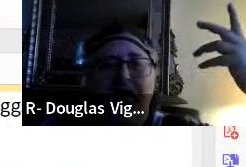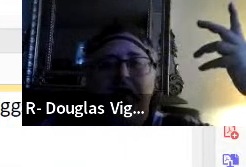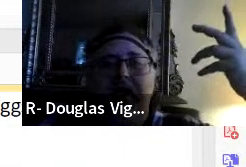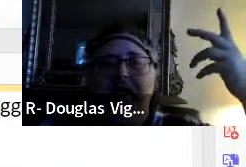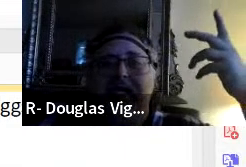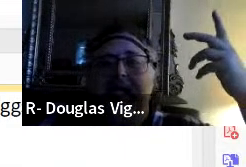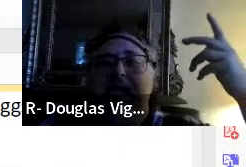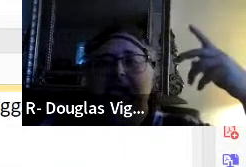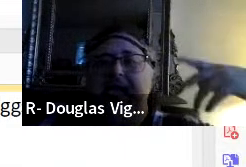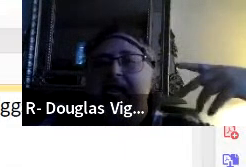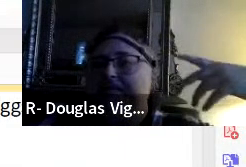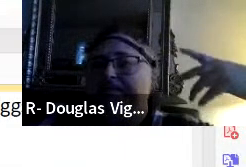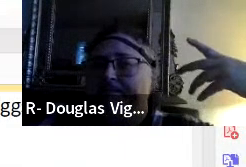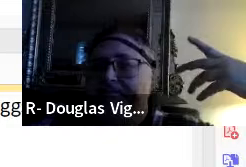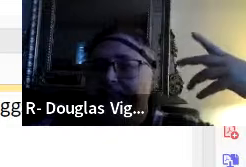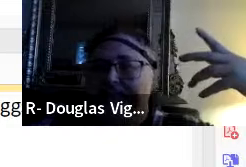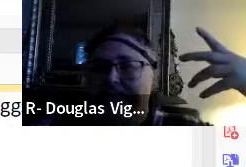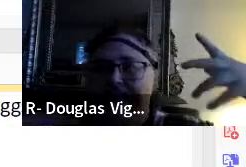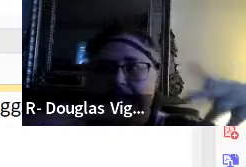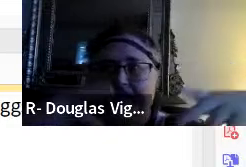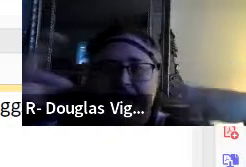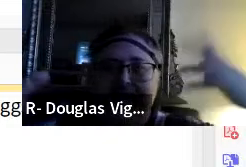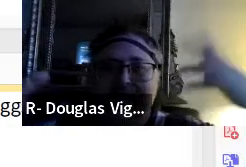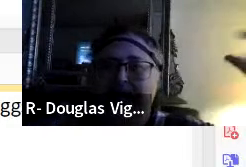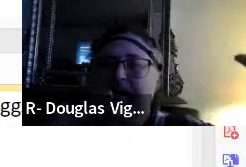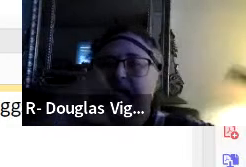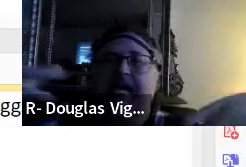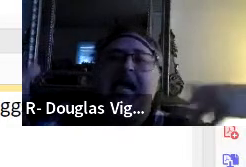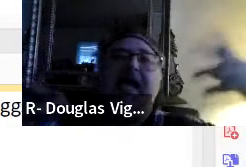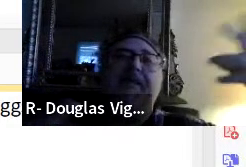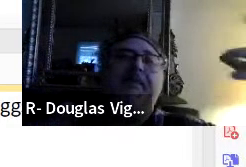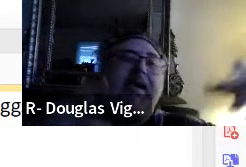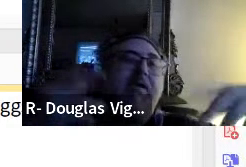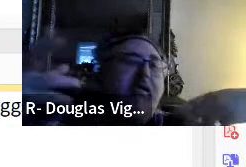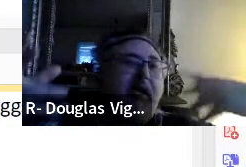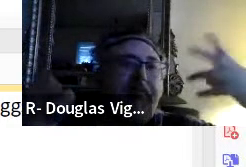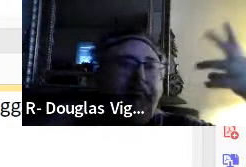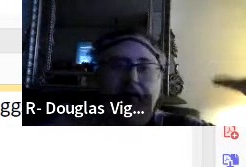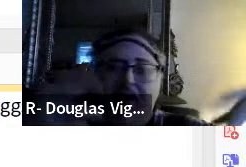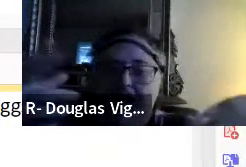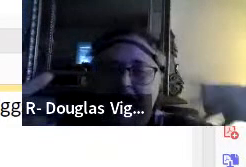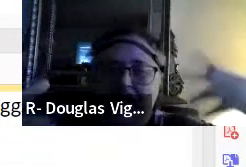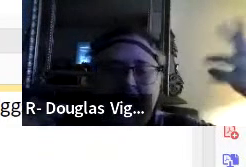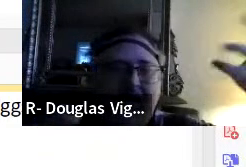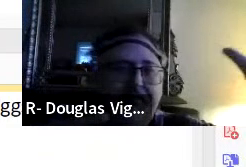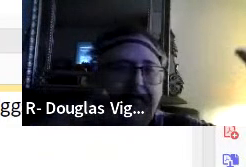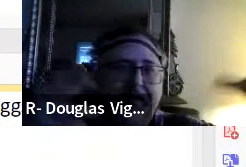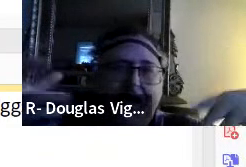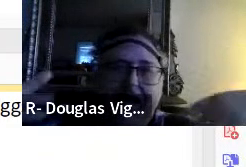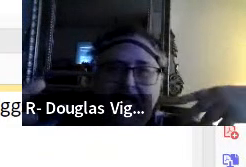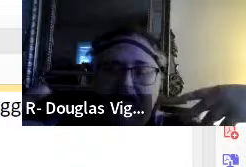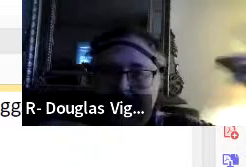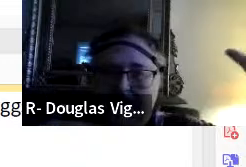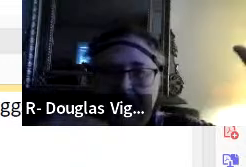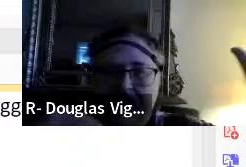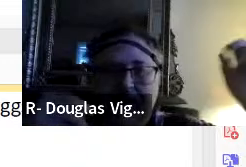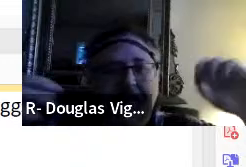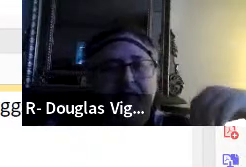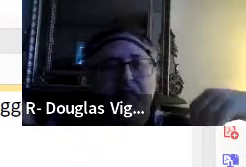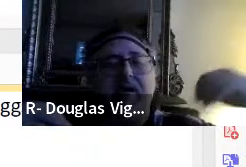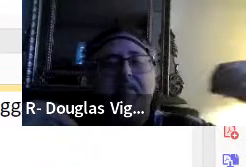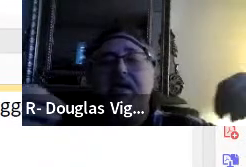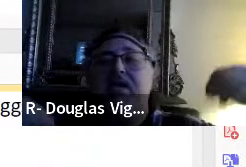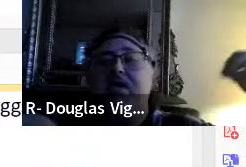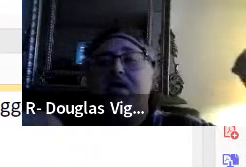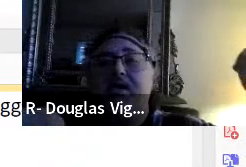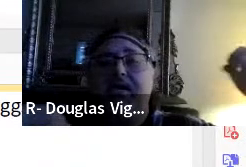sure that things that doesn't happen, they're going to vote on it. I don't know if they passed it or not, but I